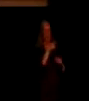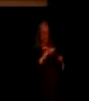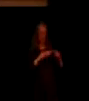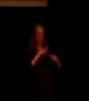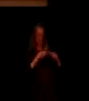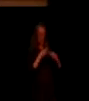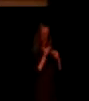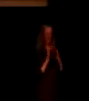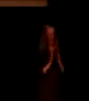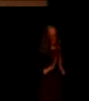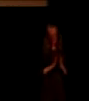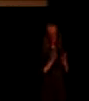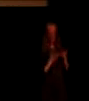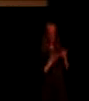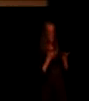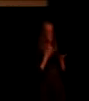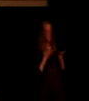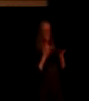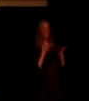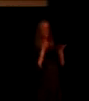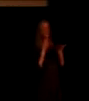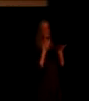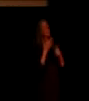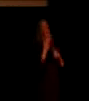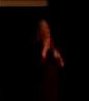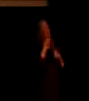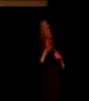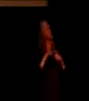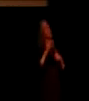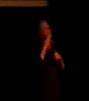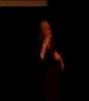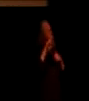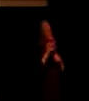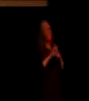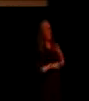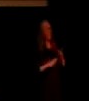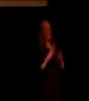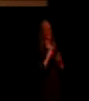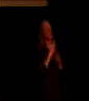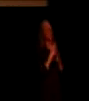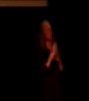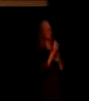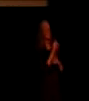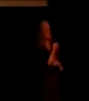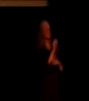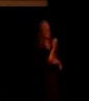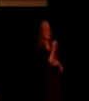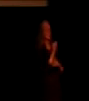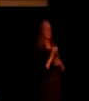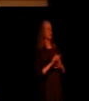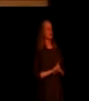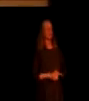small. And so it was never meant to be a global data set.